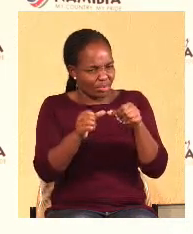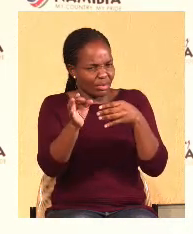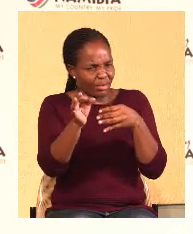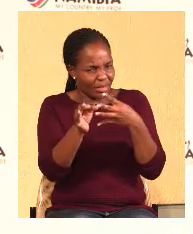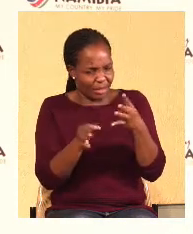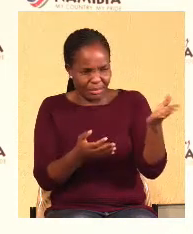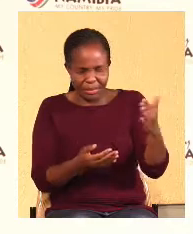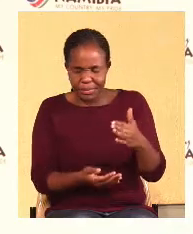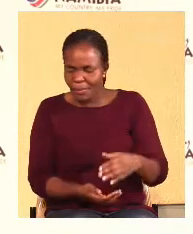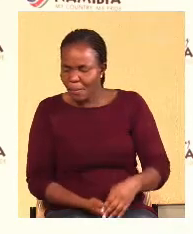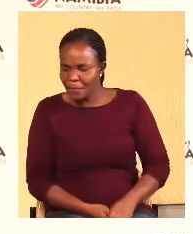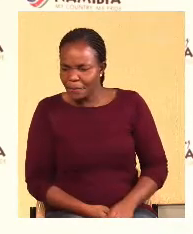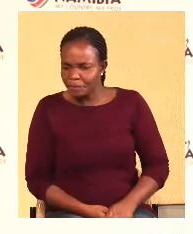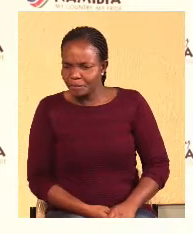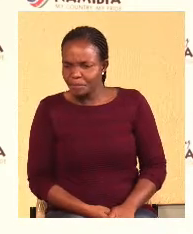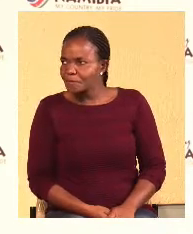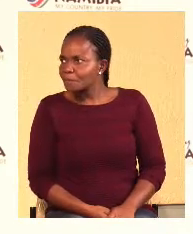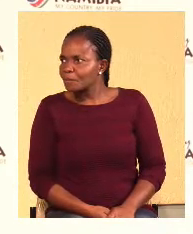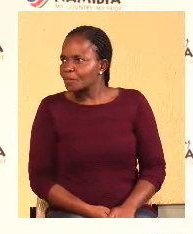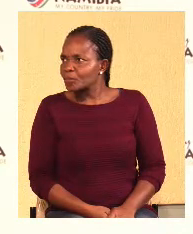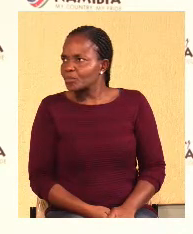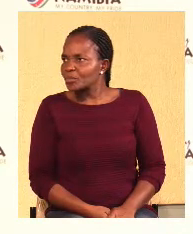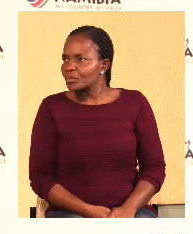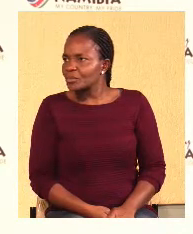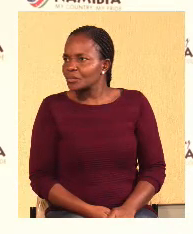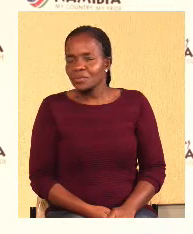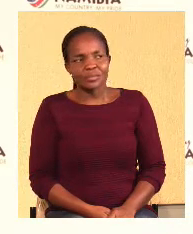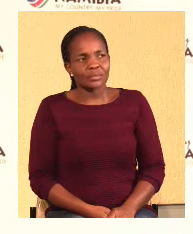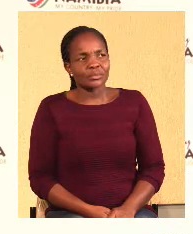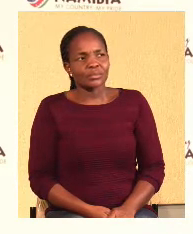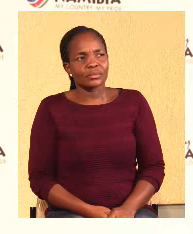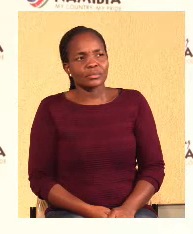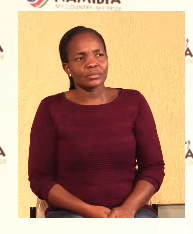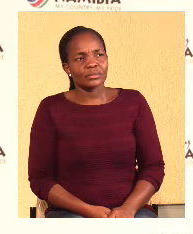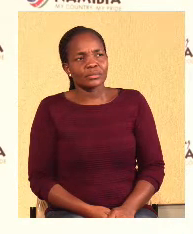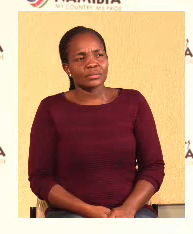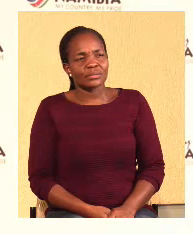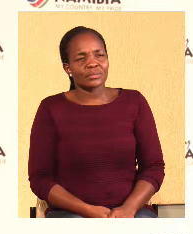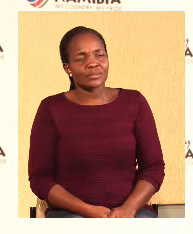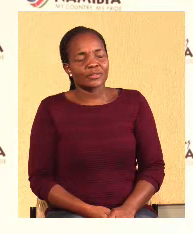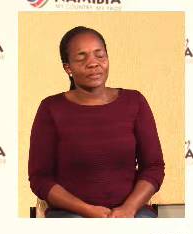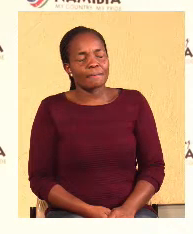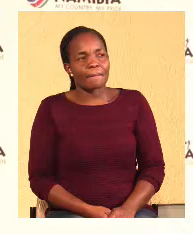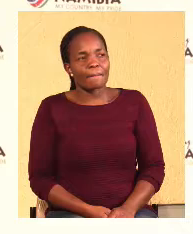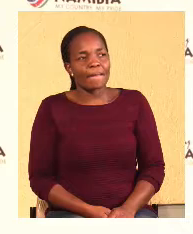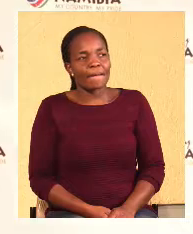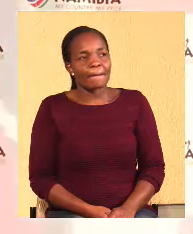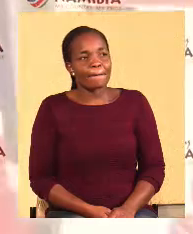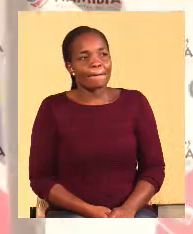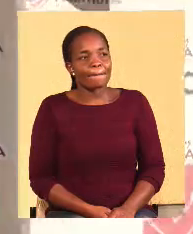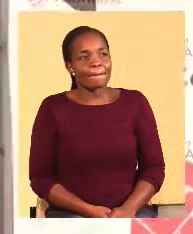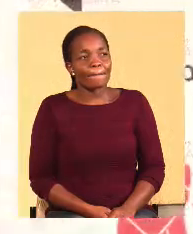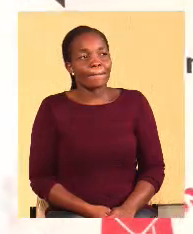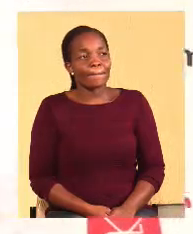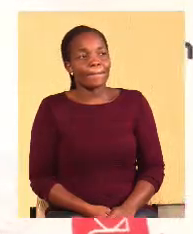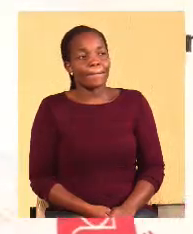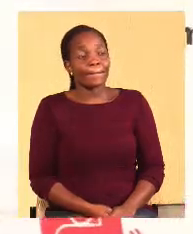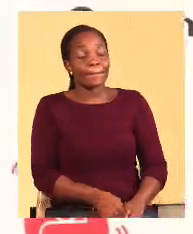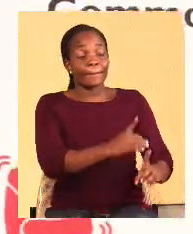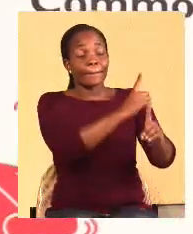Excuse me. Yes, thank you, John, for that reminder. So I suppose as the government,